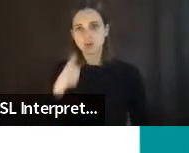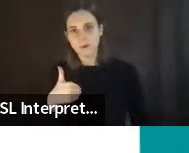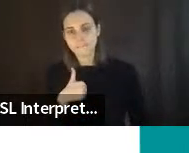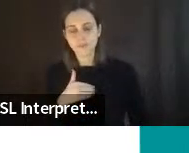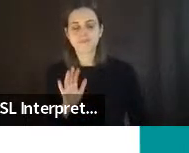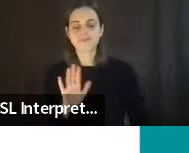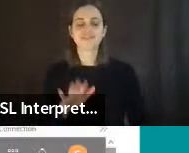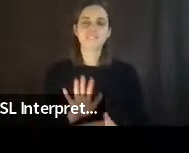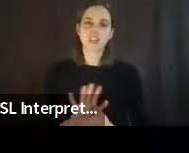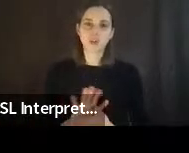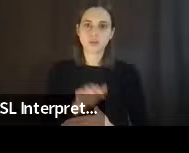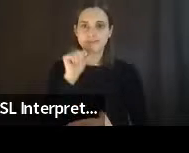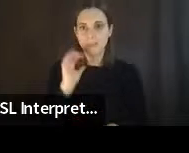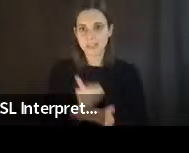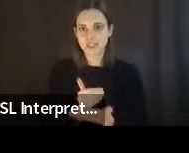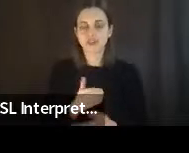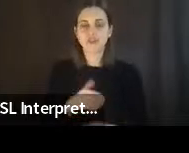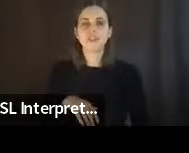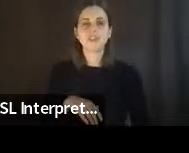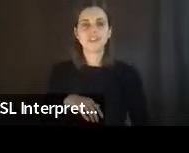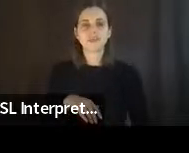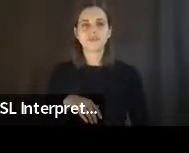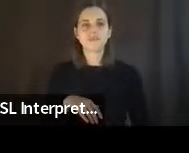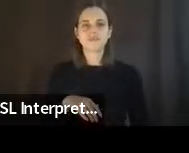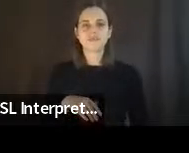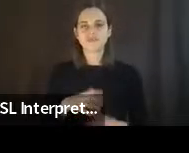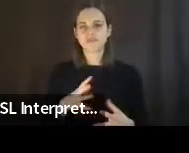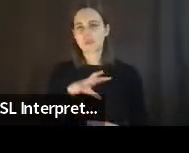let's go to that, Jason, if we can.